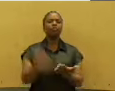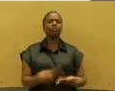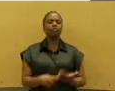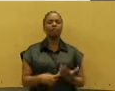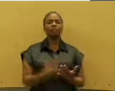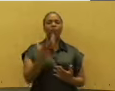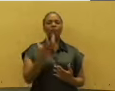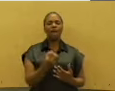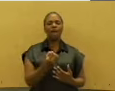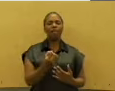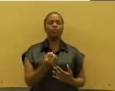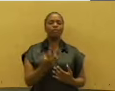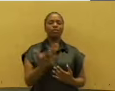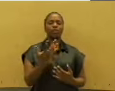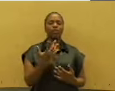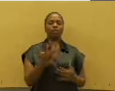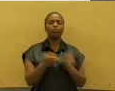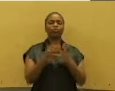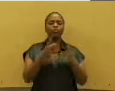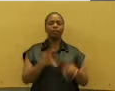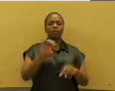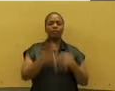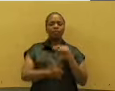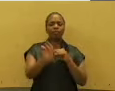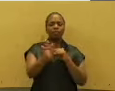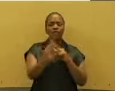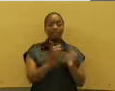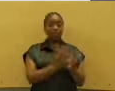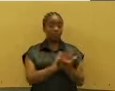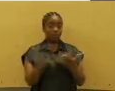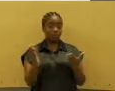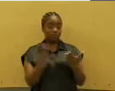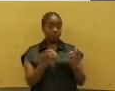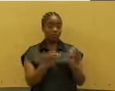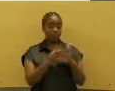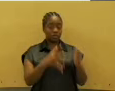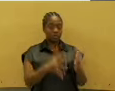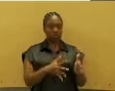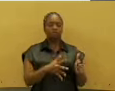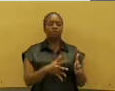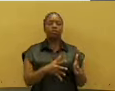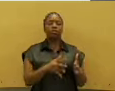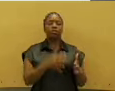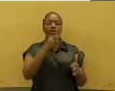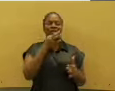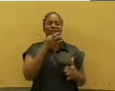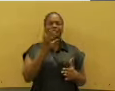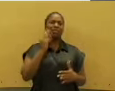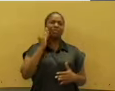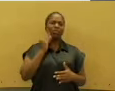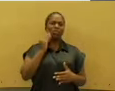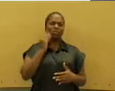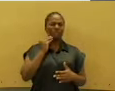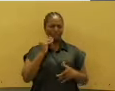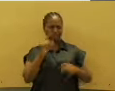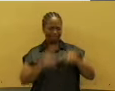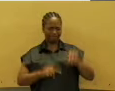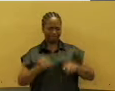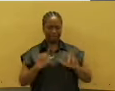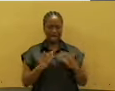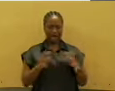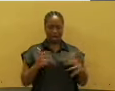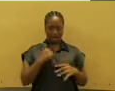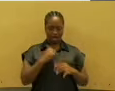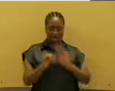students, we found that some students will say that they will end up experimenting with different ways of dealing with their